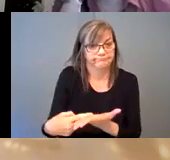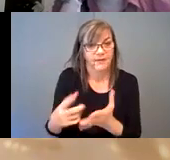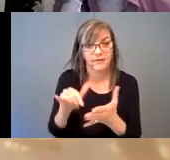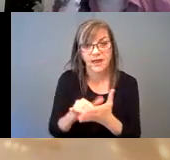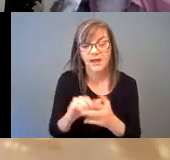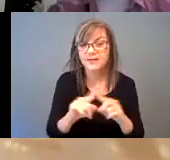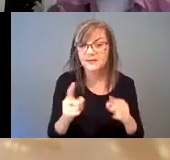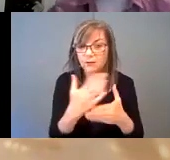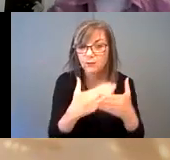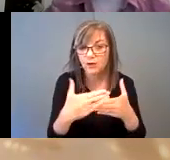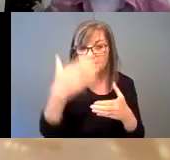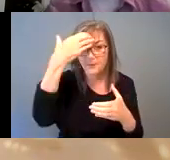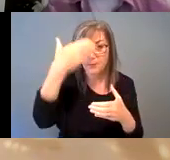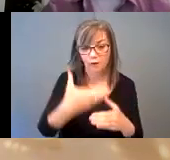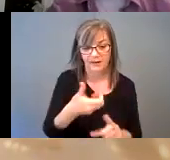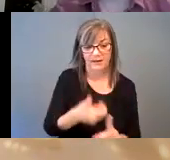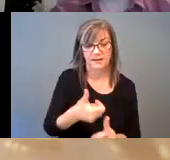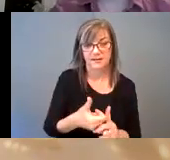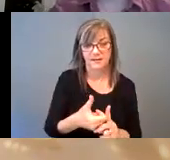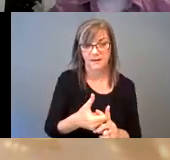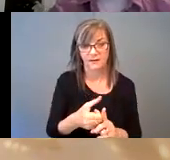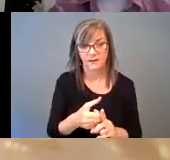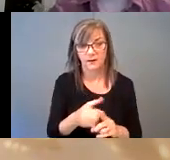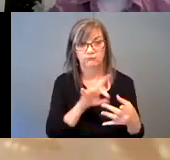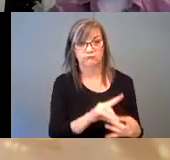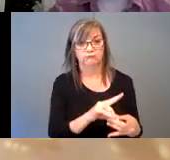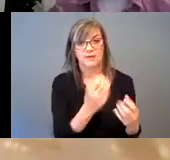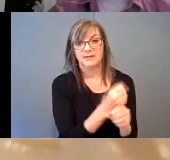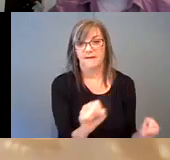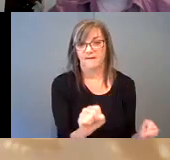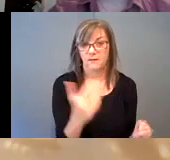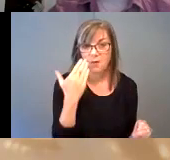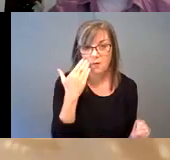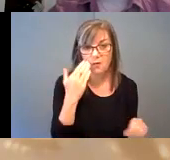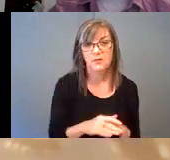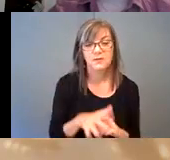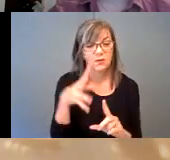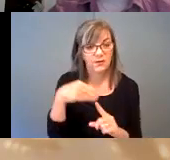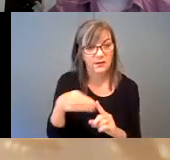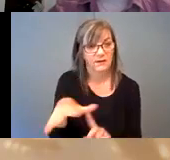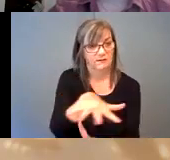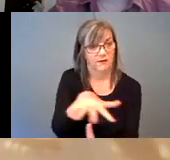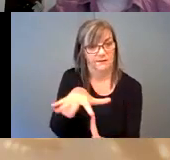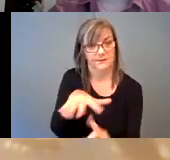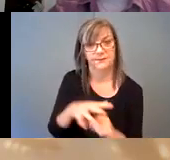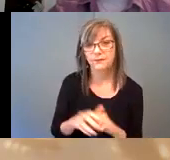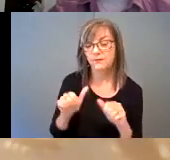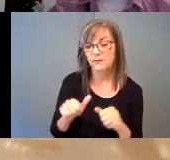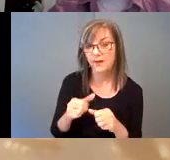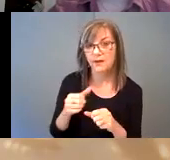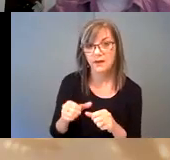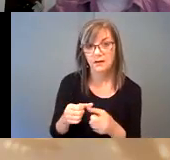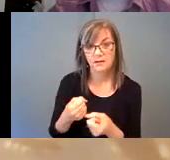respond to cues of safety in our environment, in our interactions. So it can support feelings of